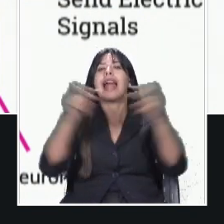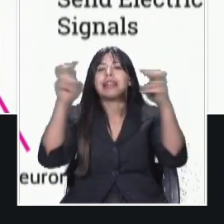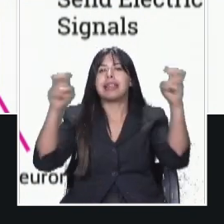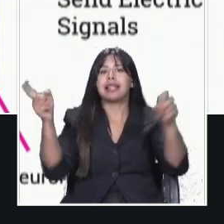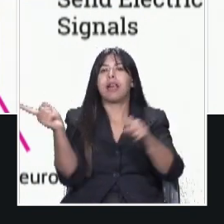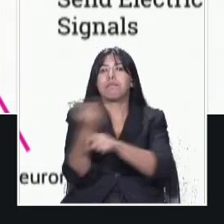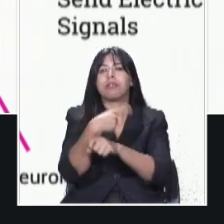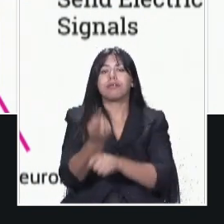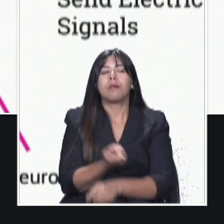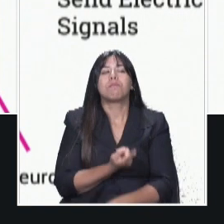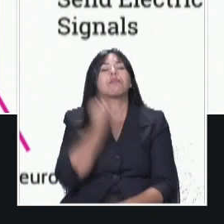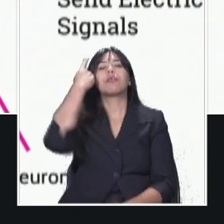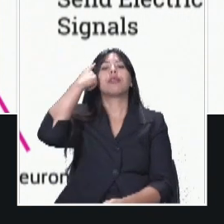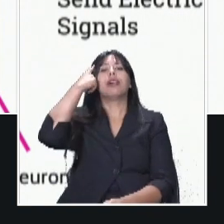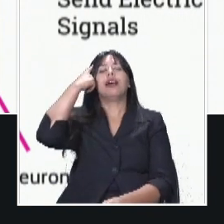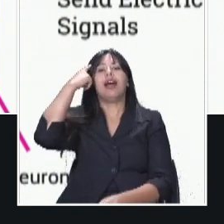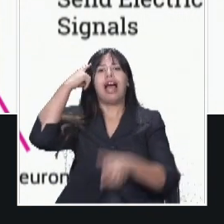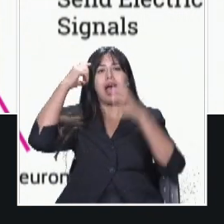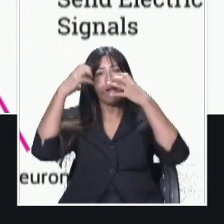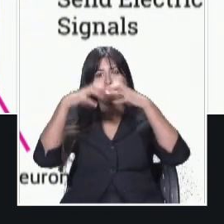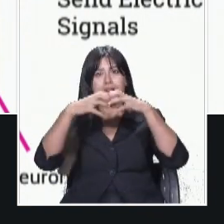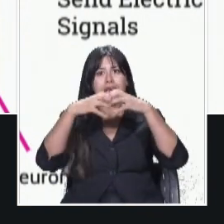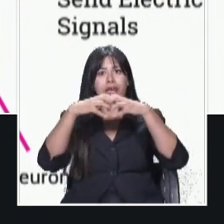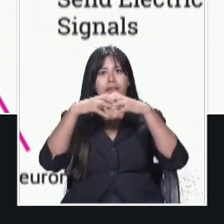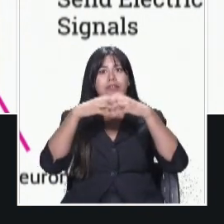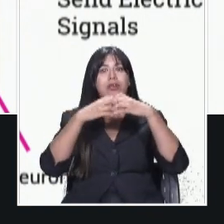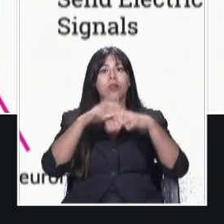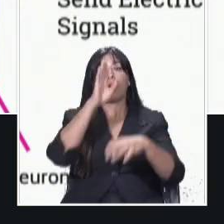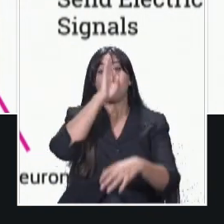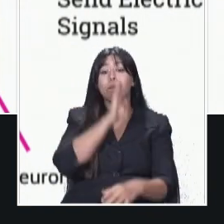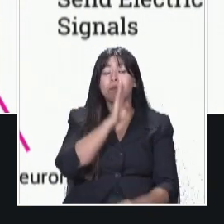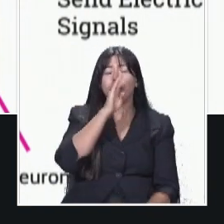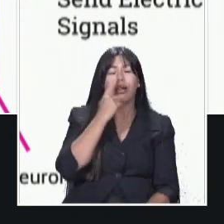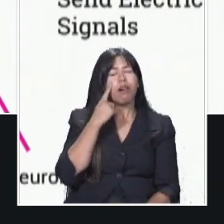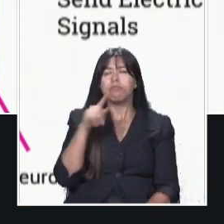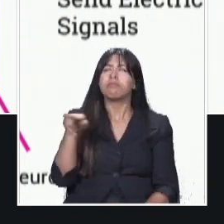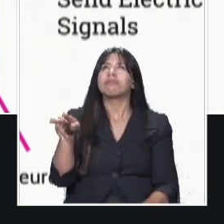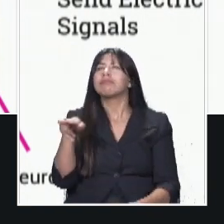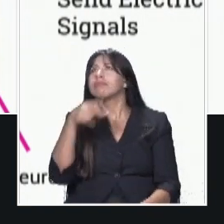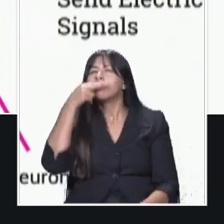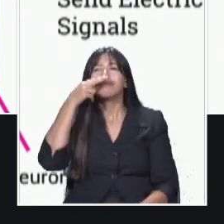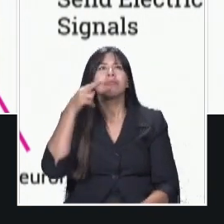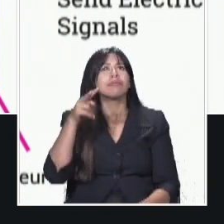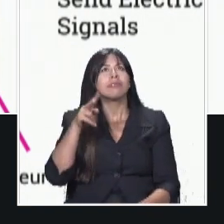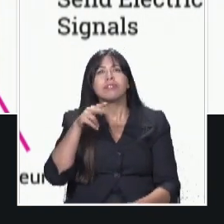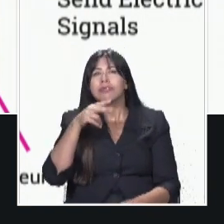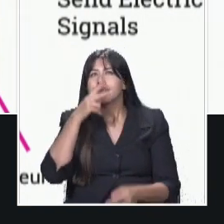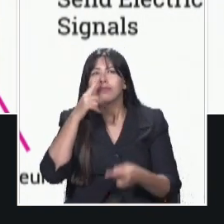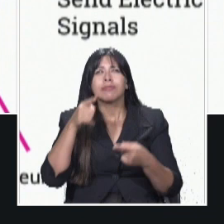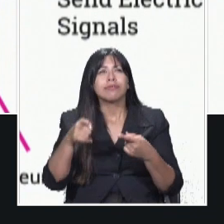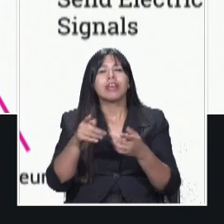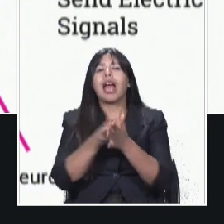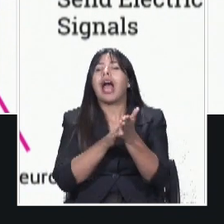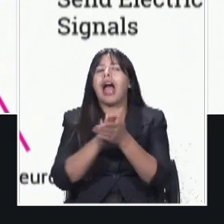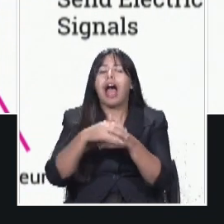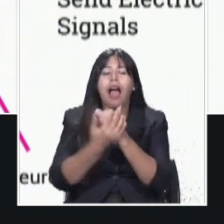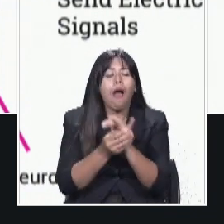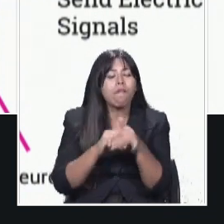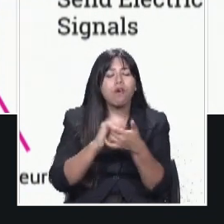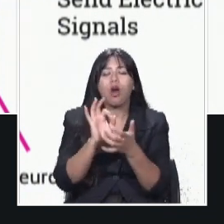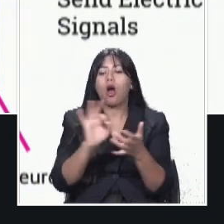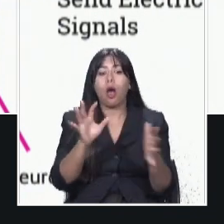say, I am smelling bacon, I am smelling explosive, or I am smelling my owner, depending on what it's smelling, right?